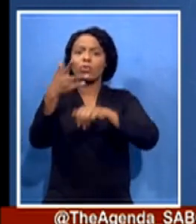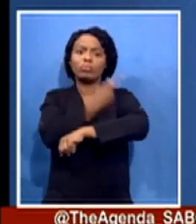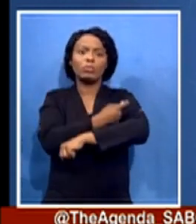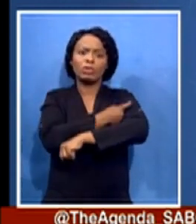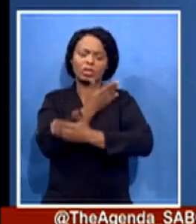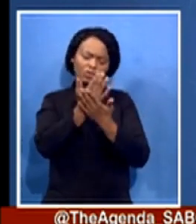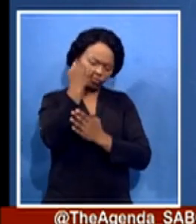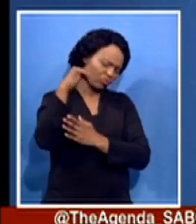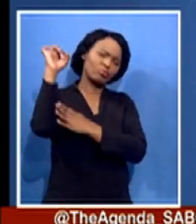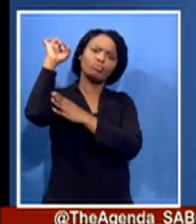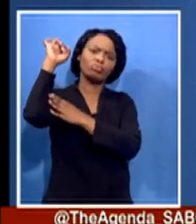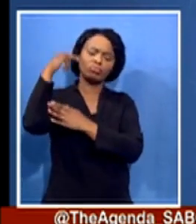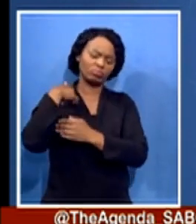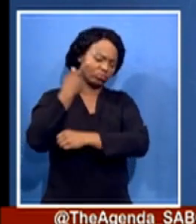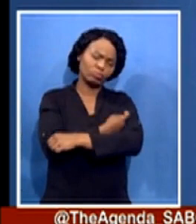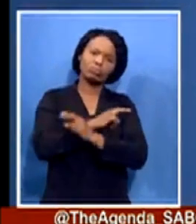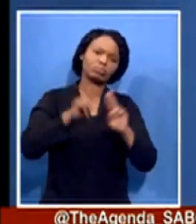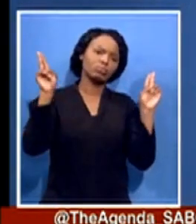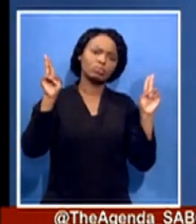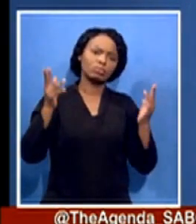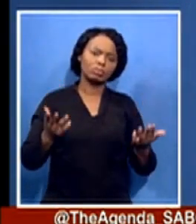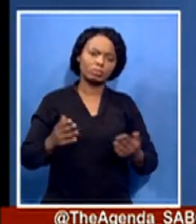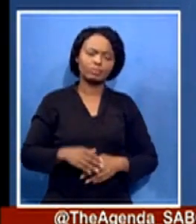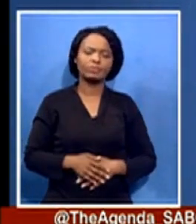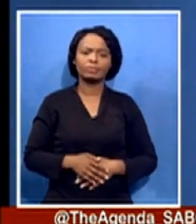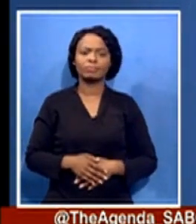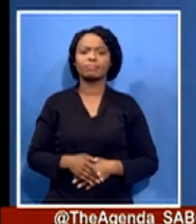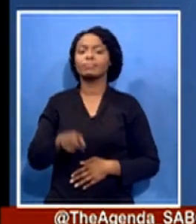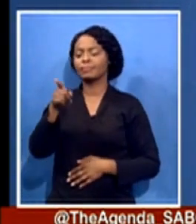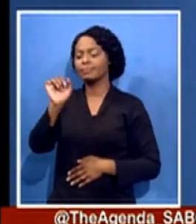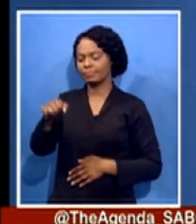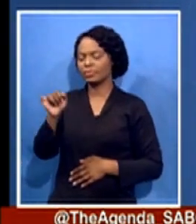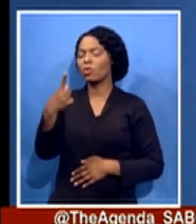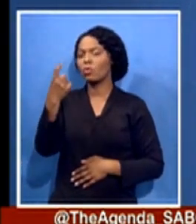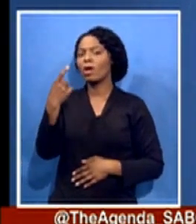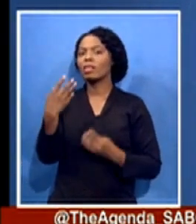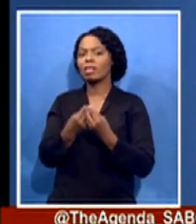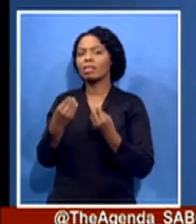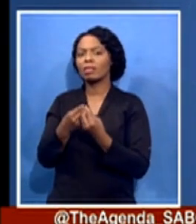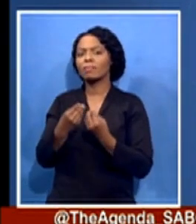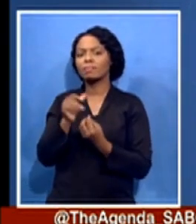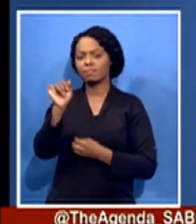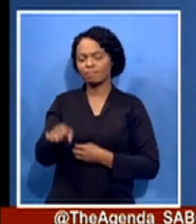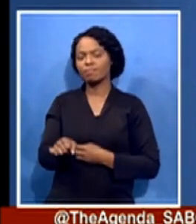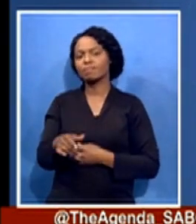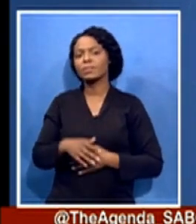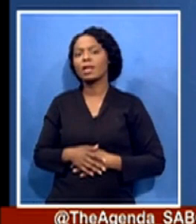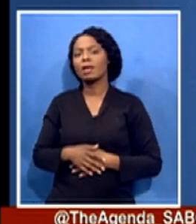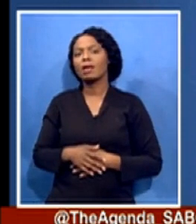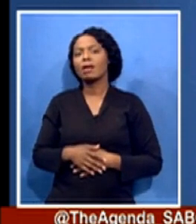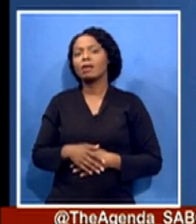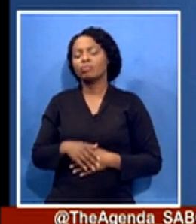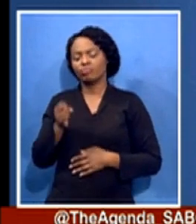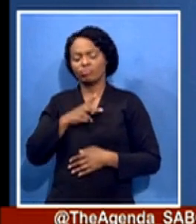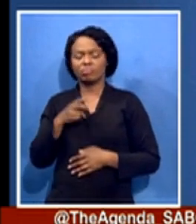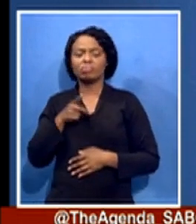Well, that's the one fear. And I think the other fear, which is very real, is that I think people desperately want to get back to normal. They want